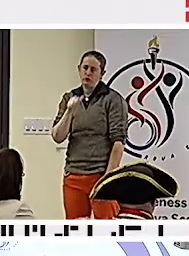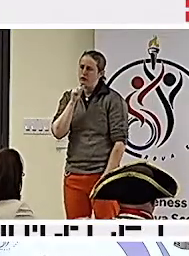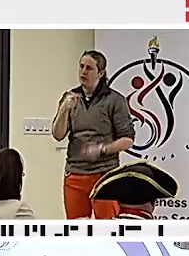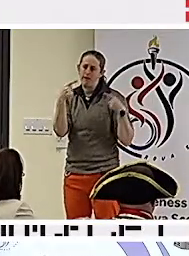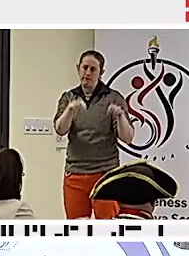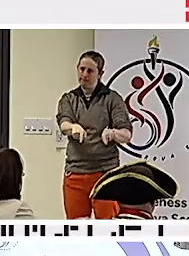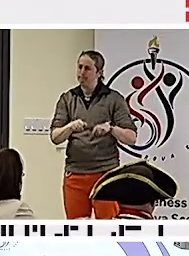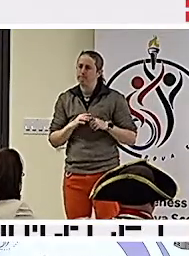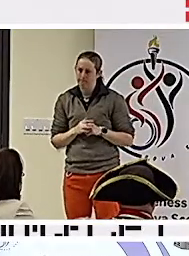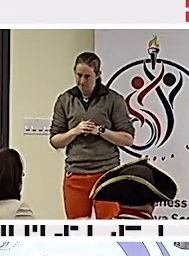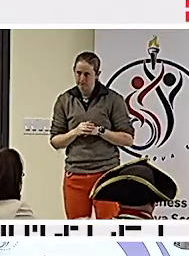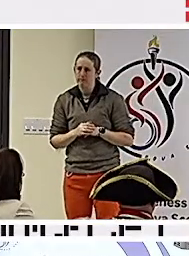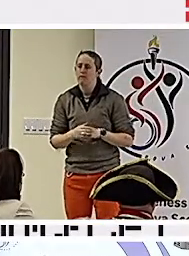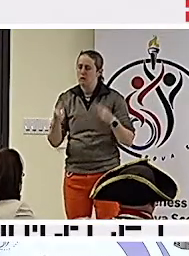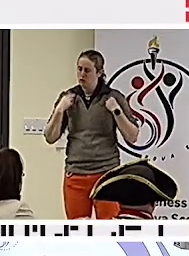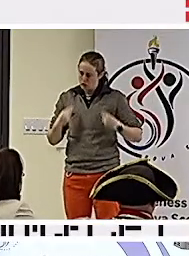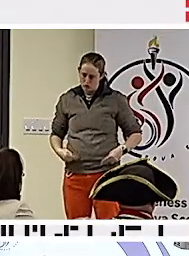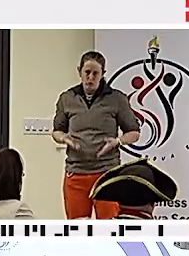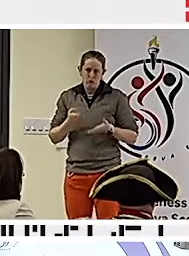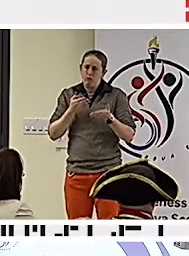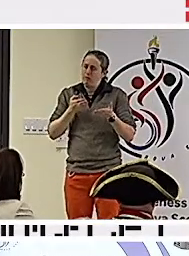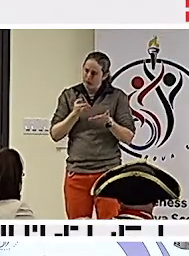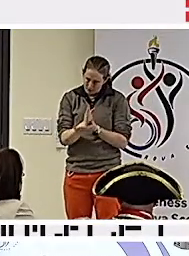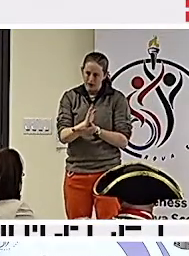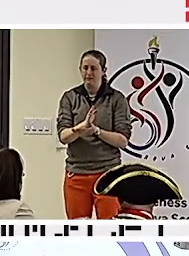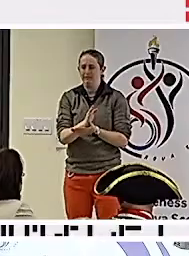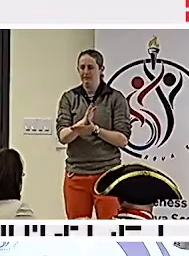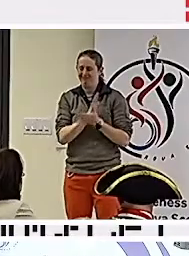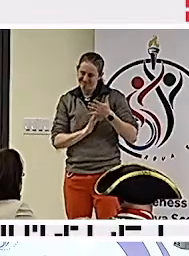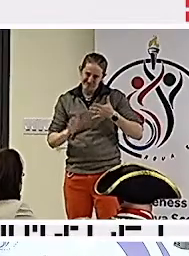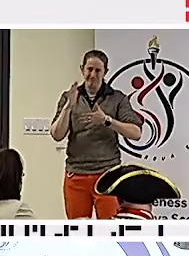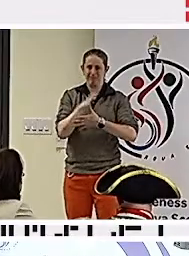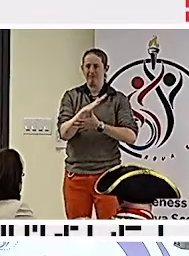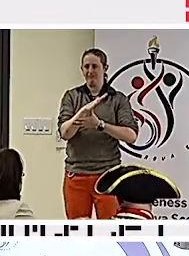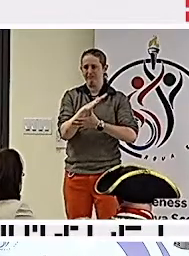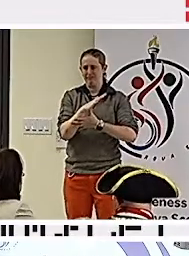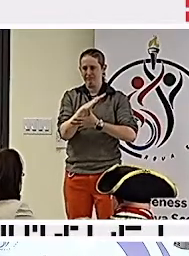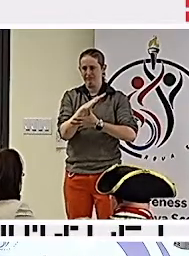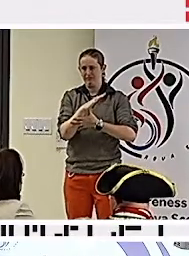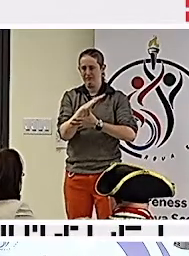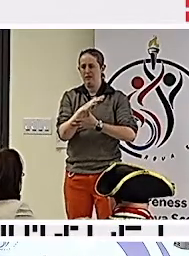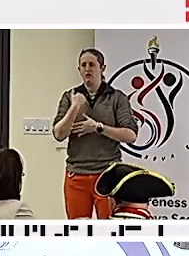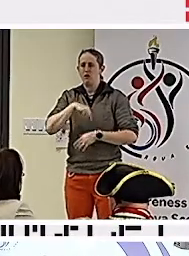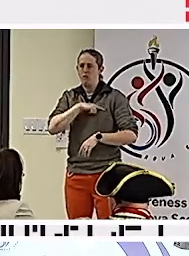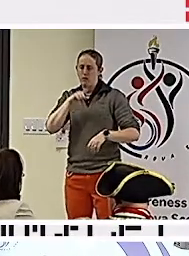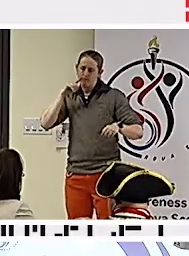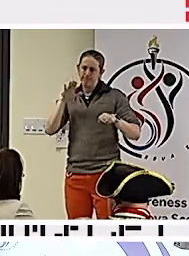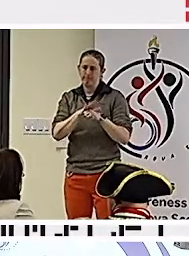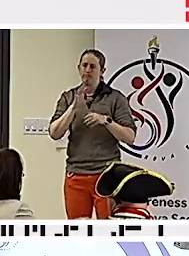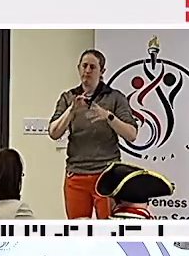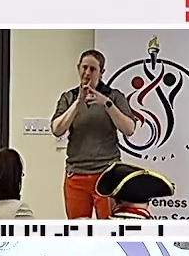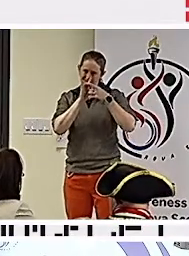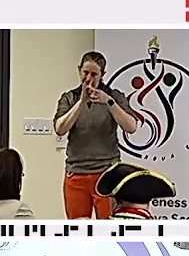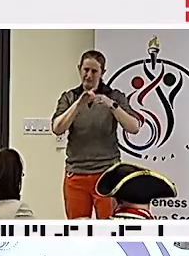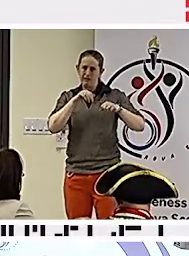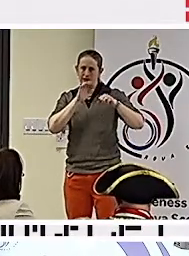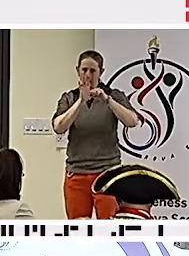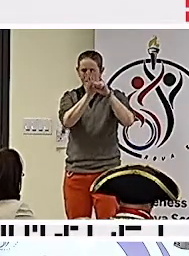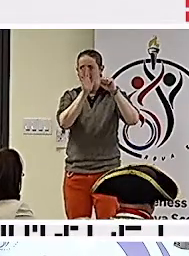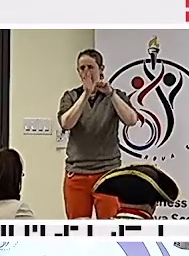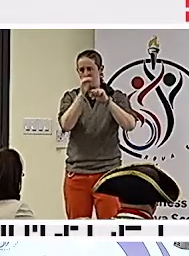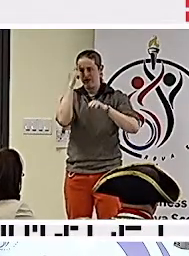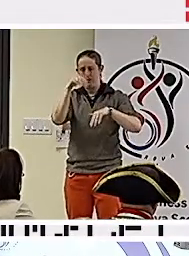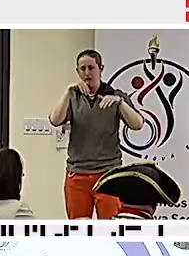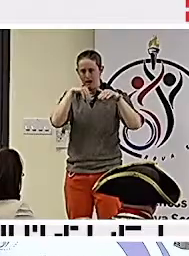rights and human rights principles, NSLEO remains committed to advocating for equitable access,